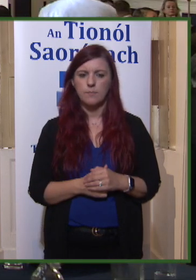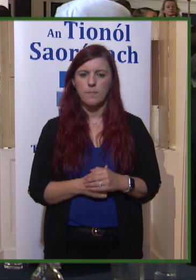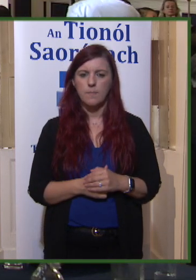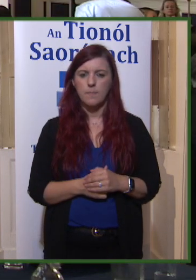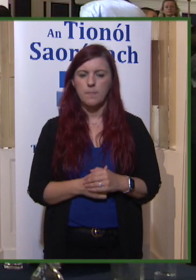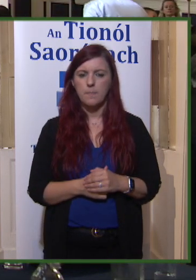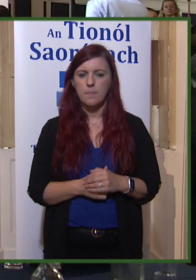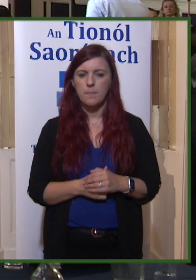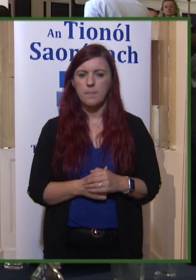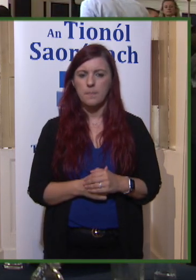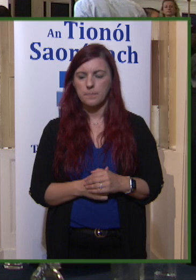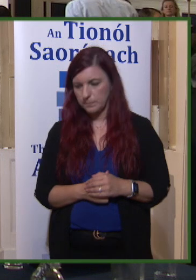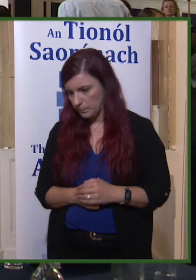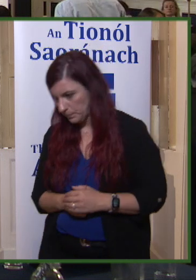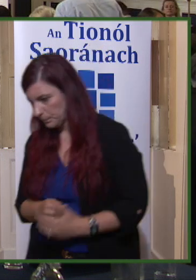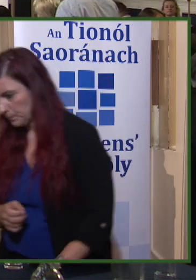There was one there, yeah.